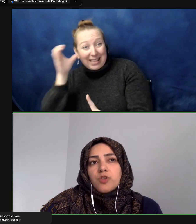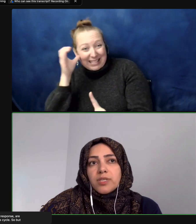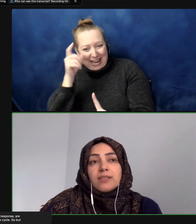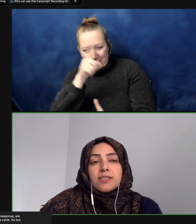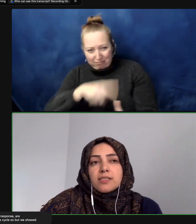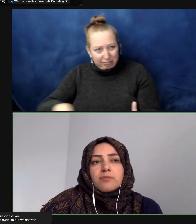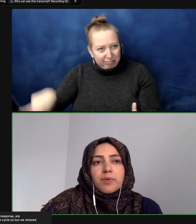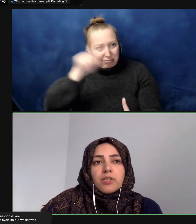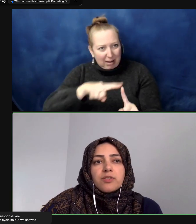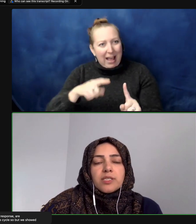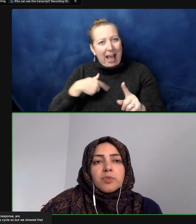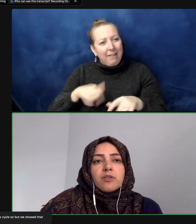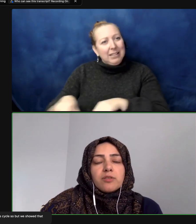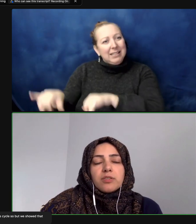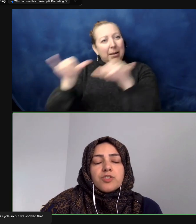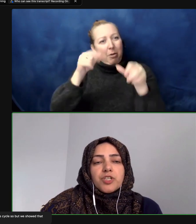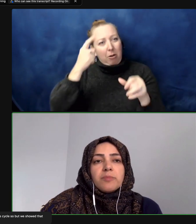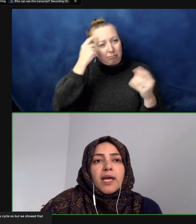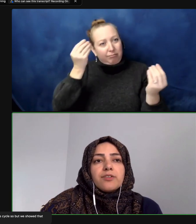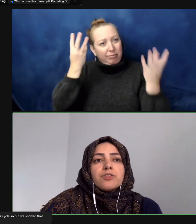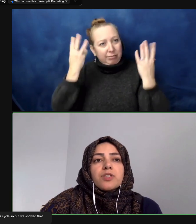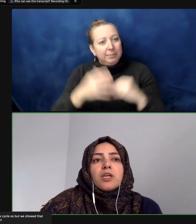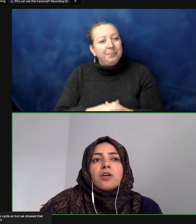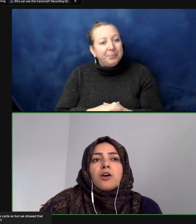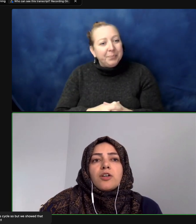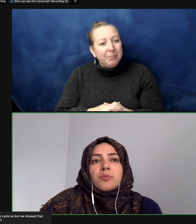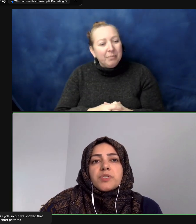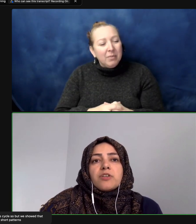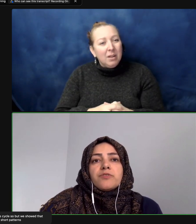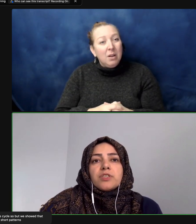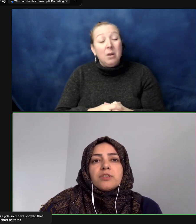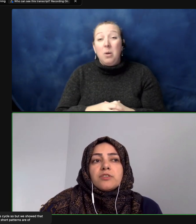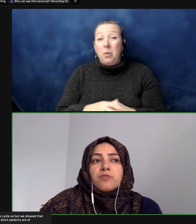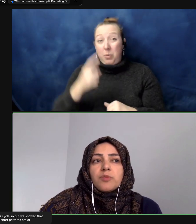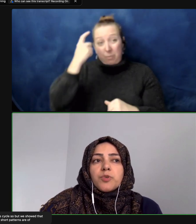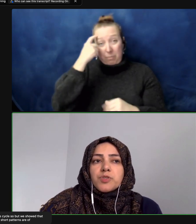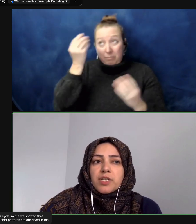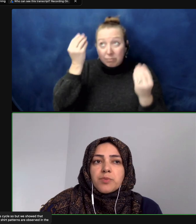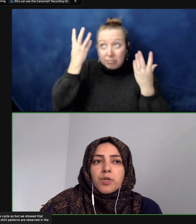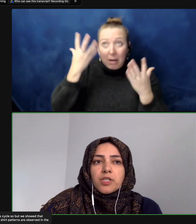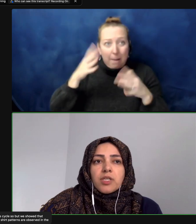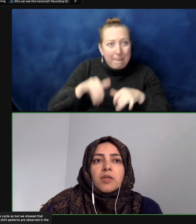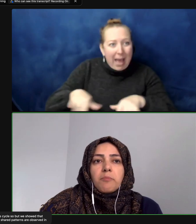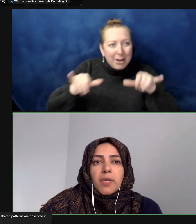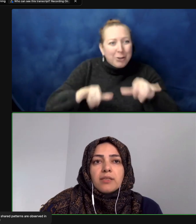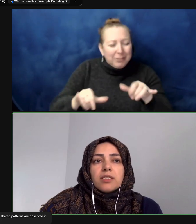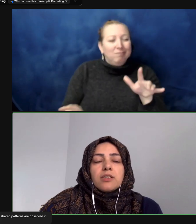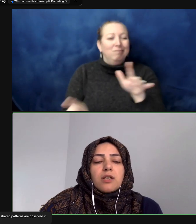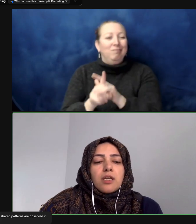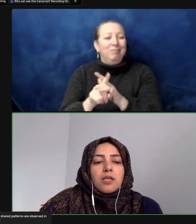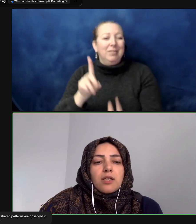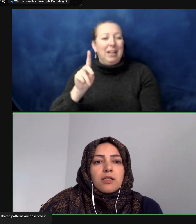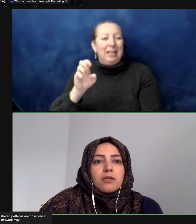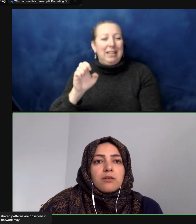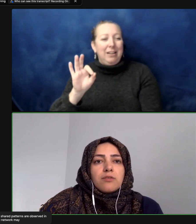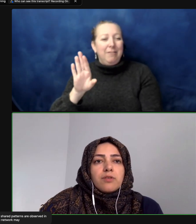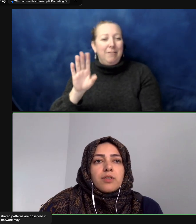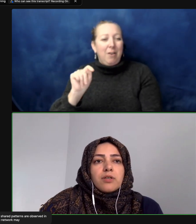we showed that these shared patterns are observed in the default mode network mainly,